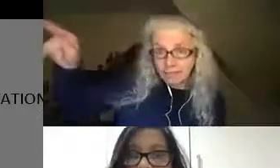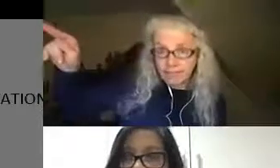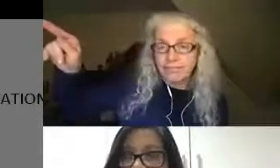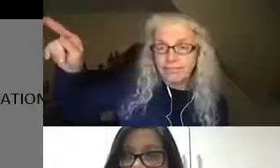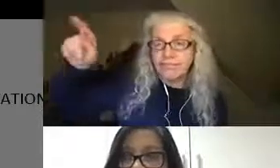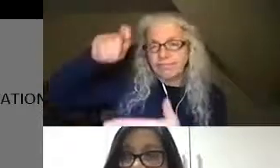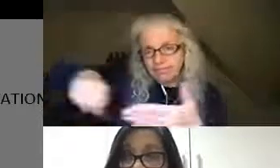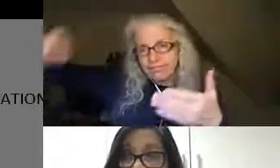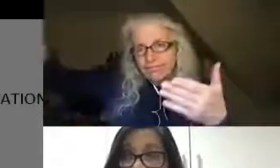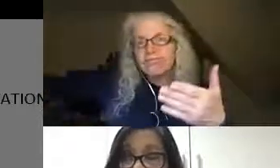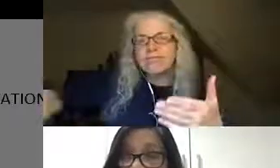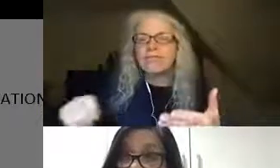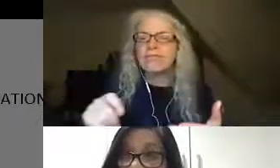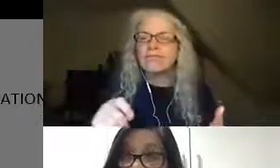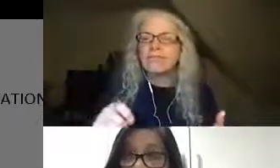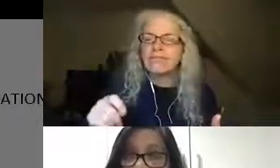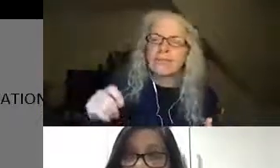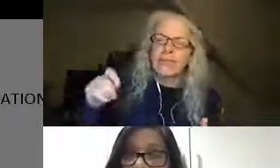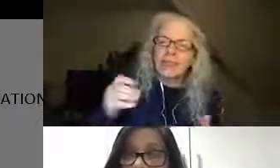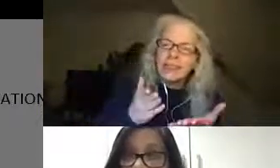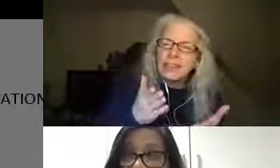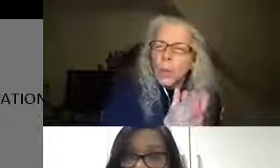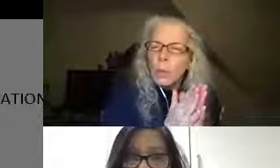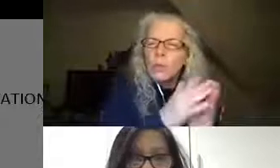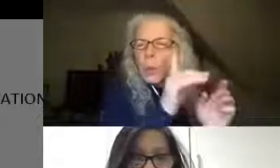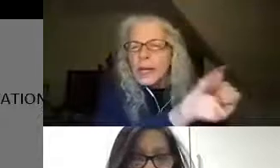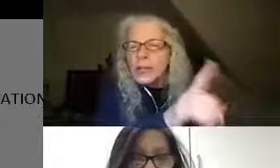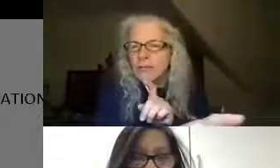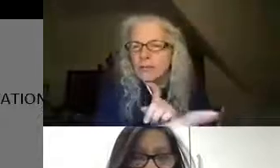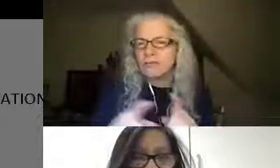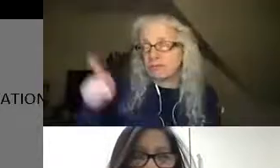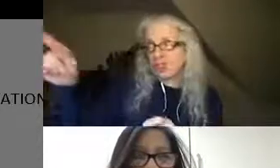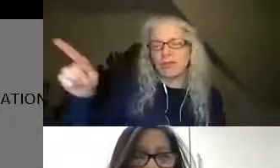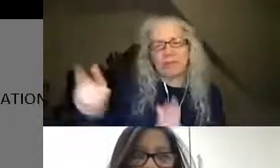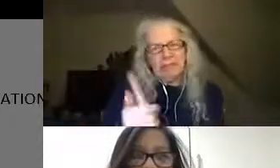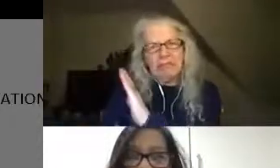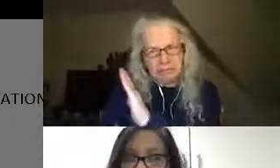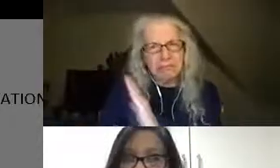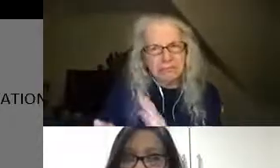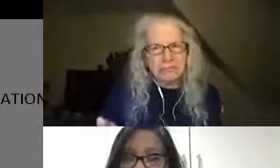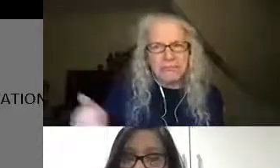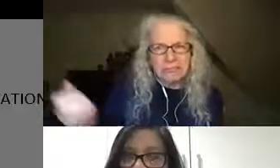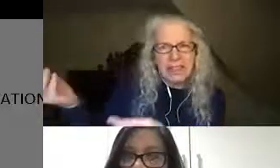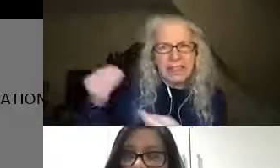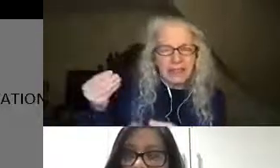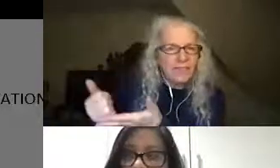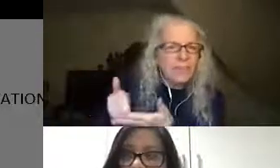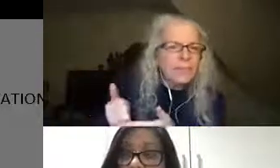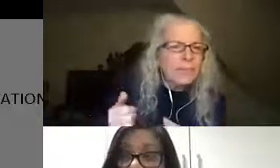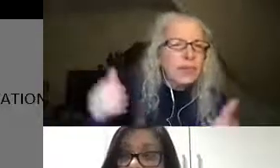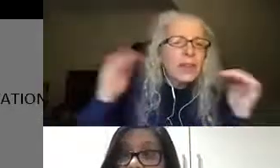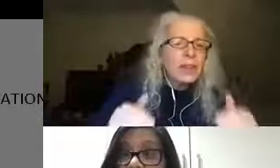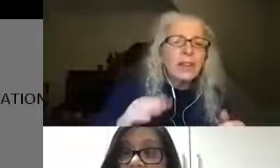They were able to provide us with their expertise in carrying out that endeavor. We also were able to collaborate